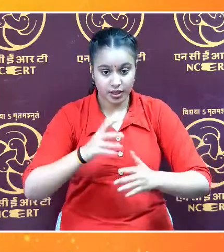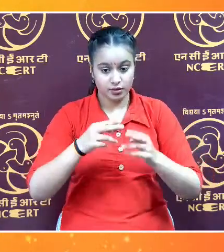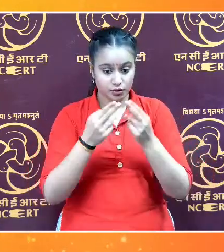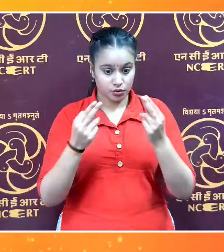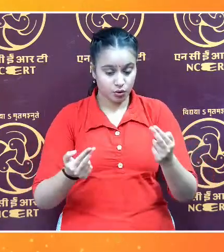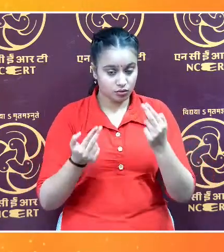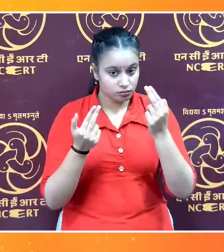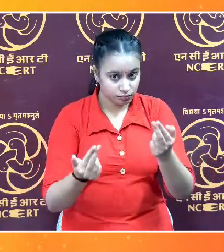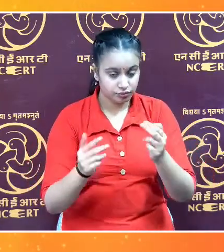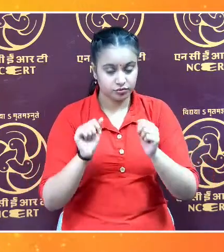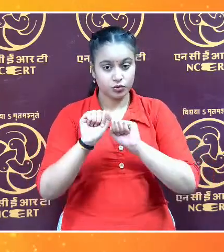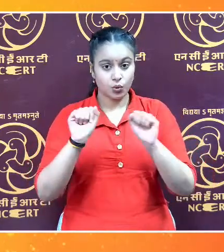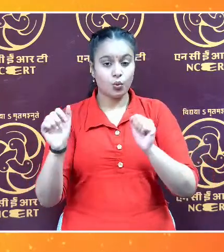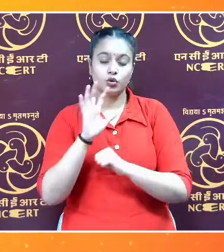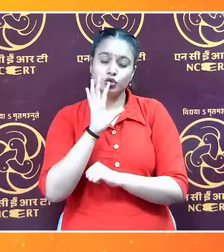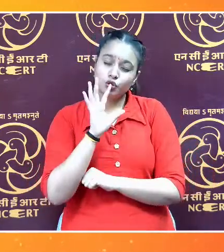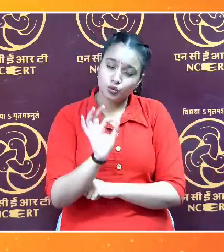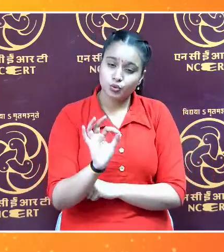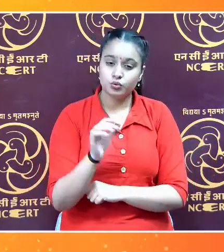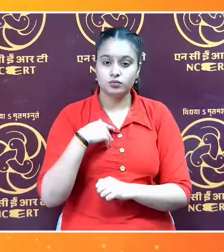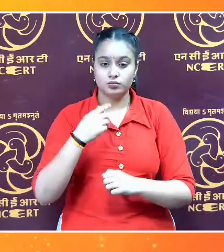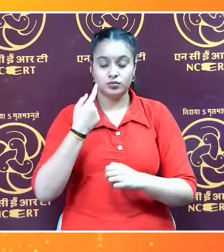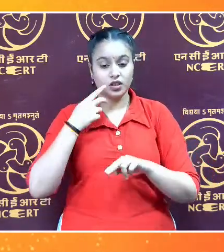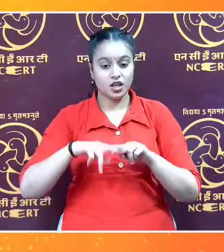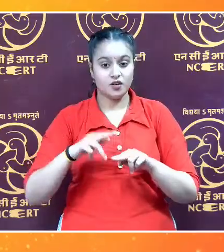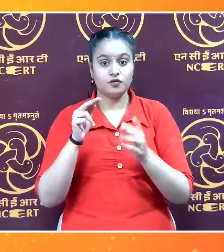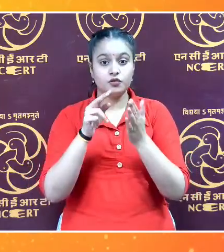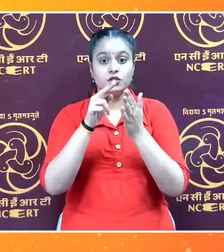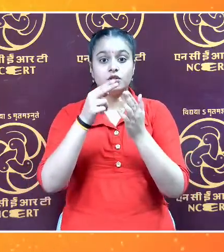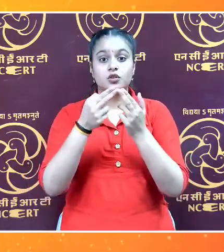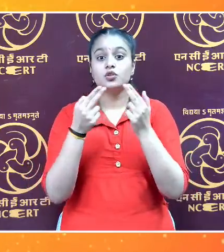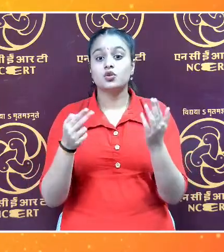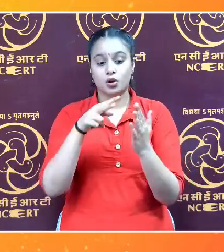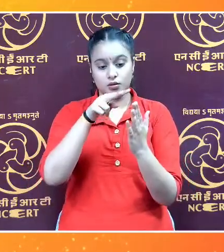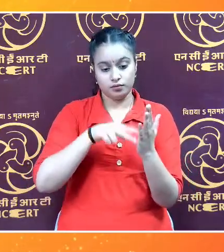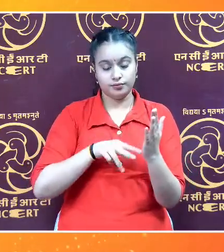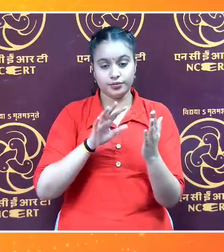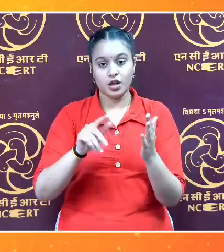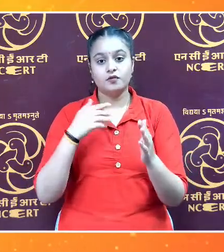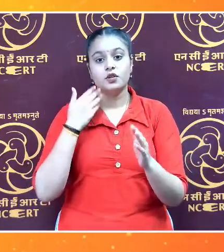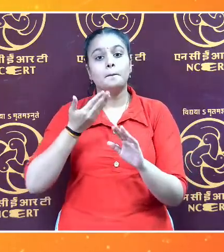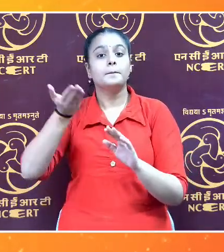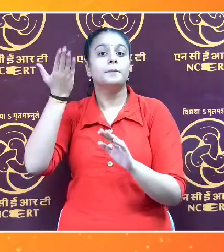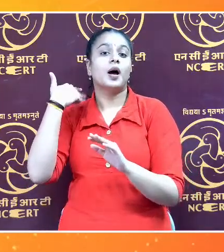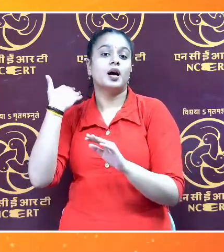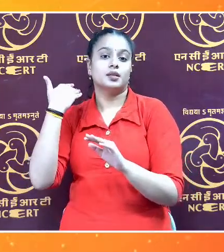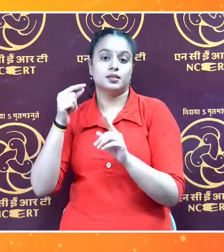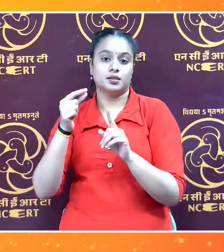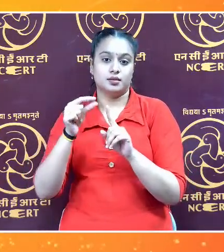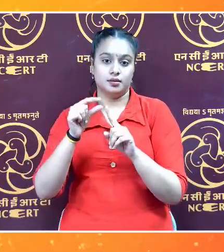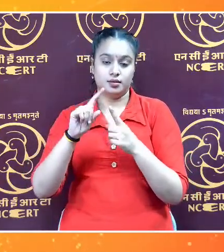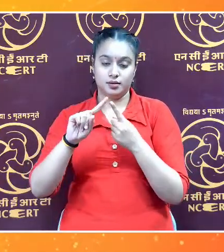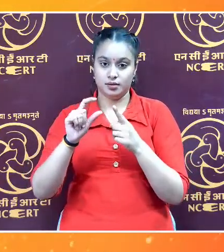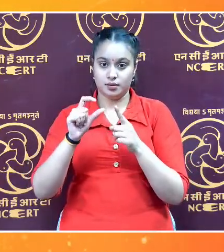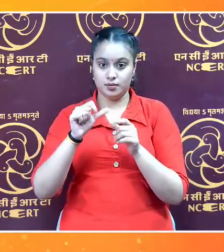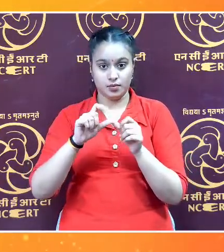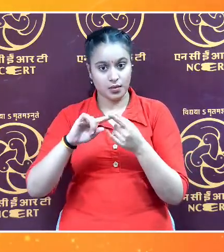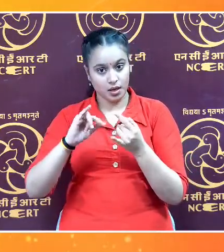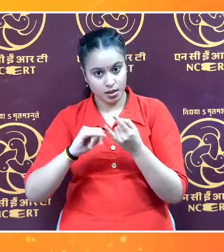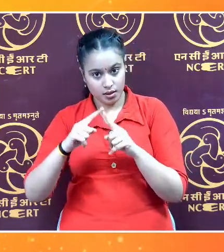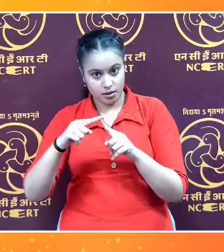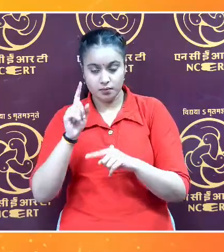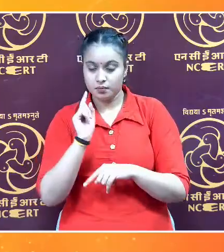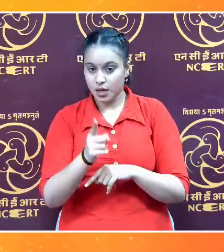stories. So there, make sure that when you are narrating a story, it is in past tense. So this is called past tense. The verb is used